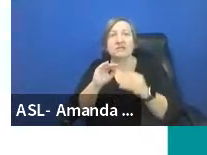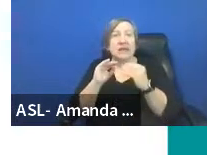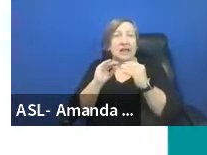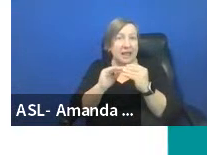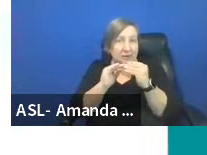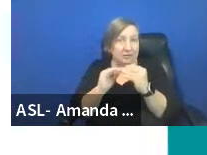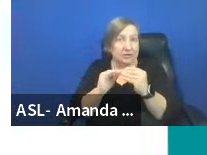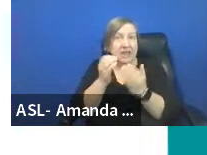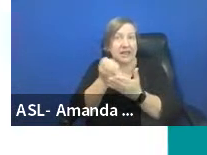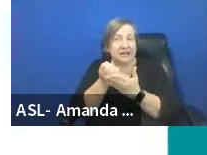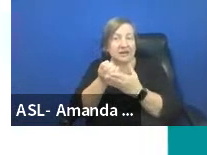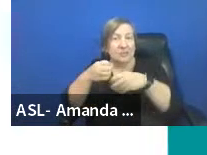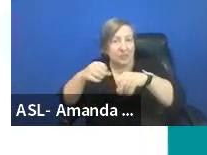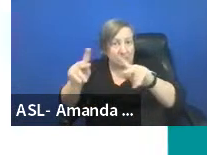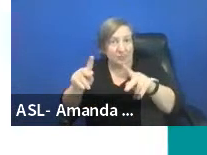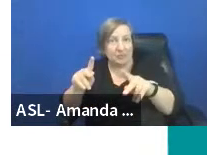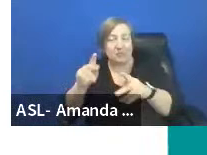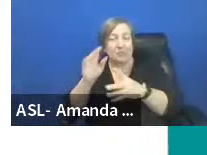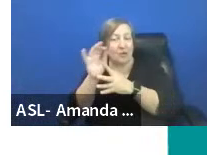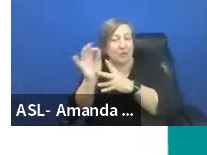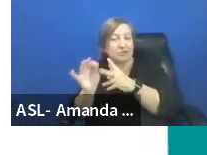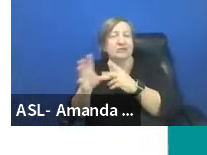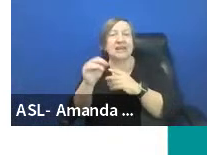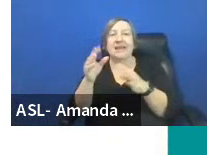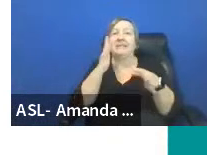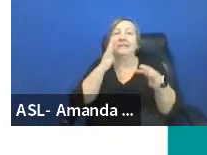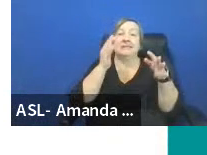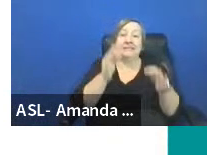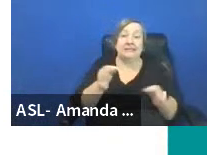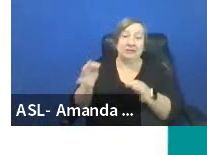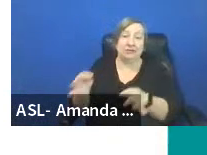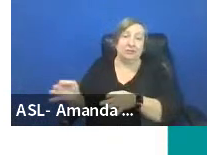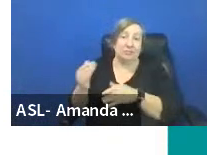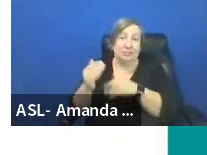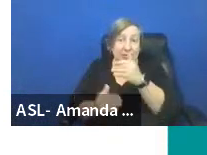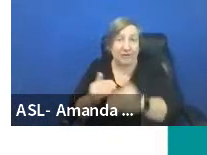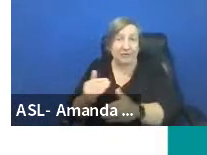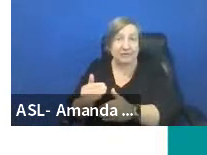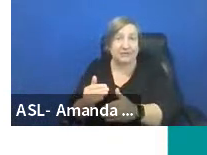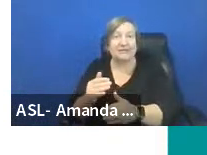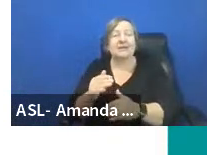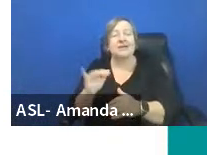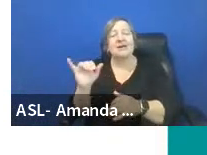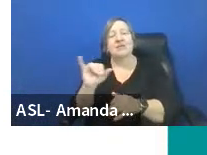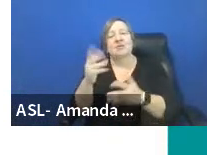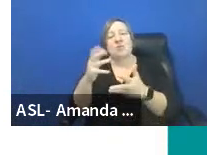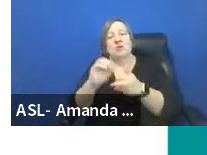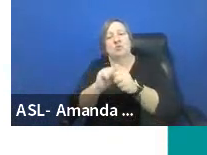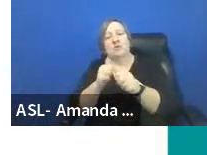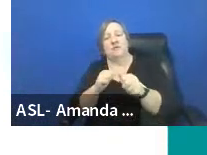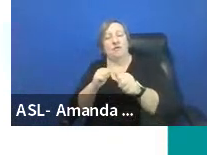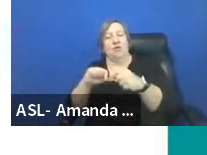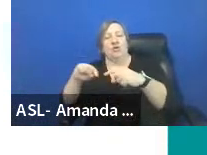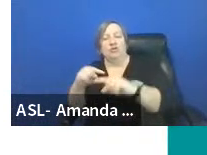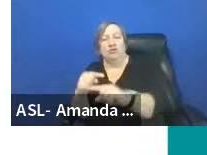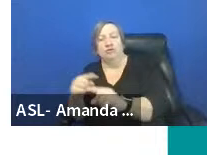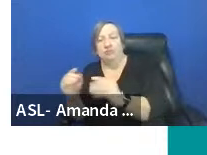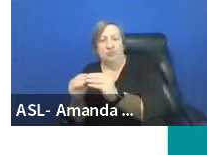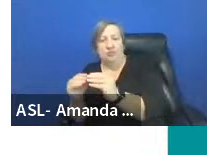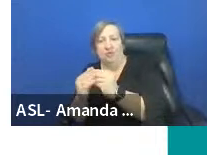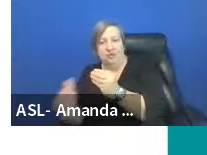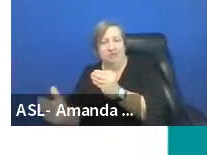opportunity options, as well as our decision-making process, and of course, avoiding further harm. Next